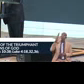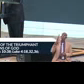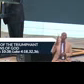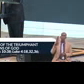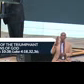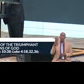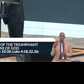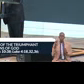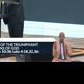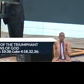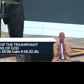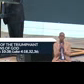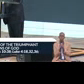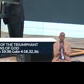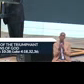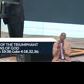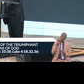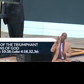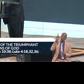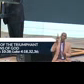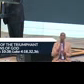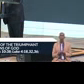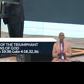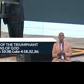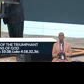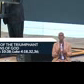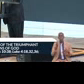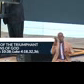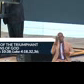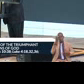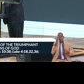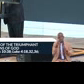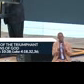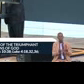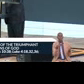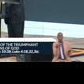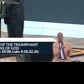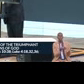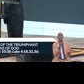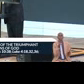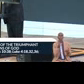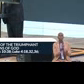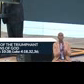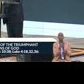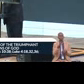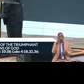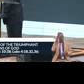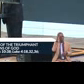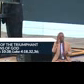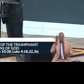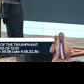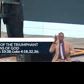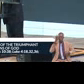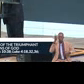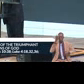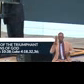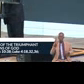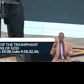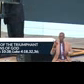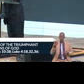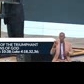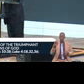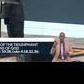God was with him. Sickness is the work of the devil.